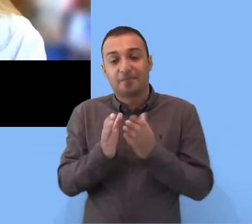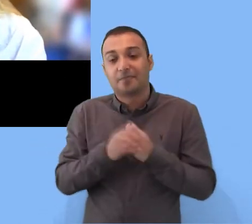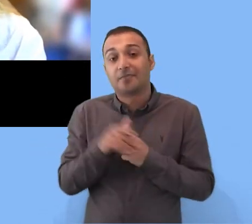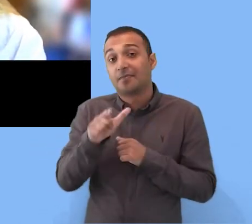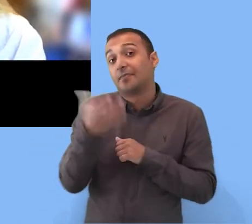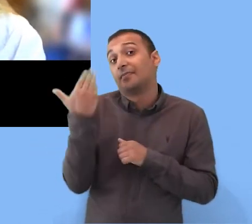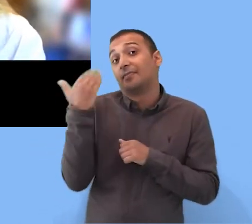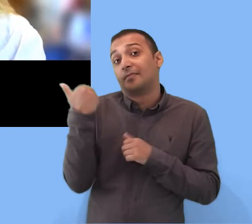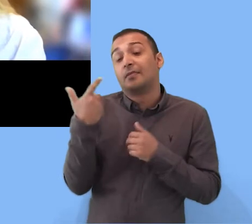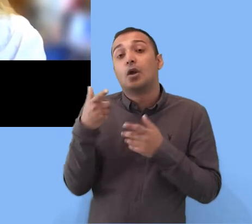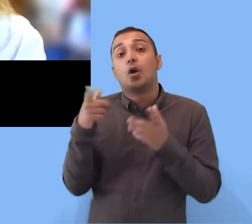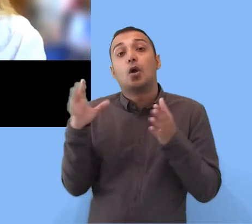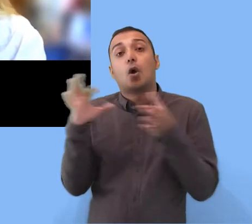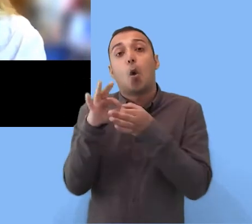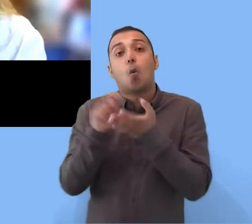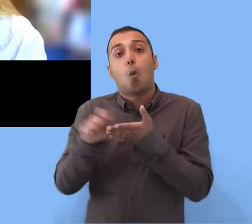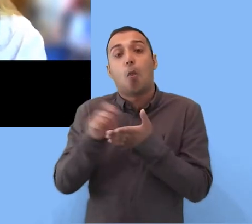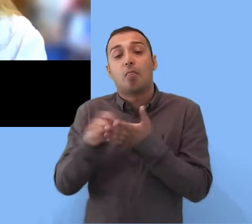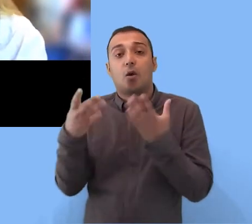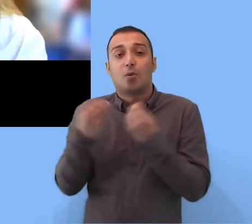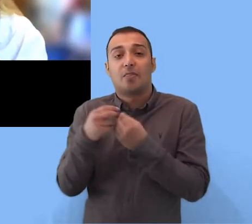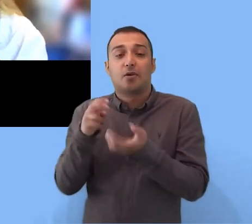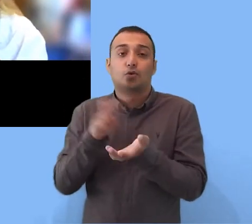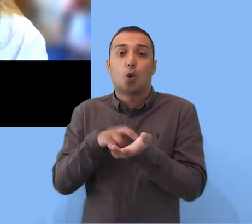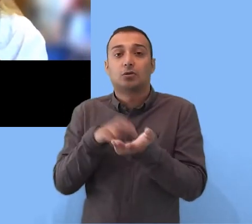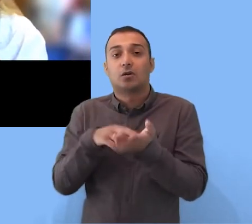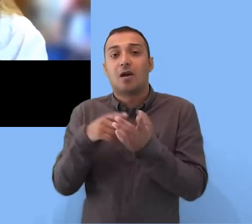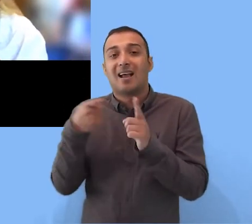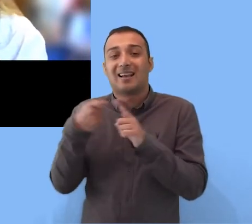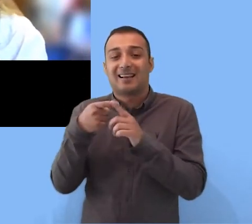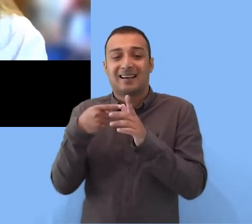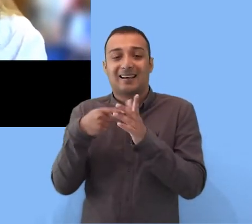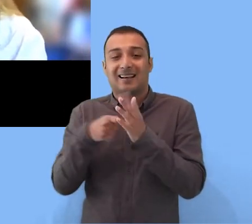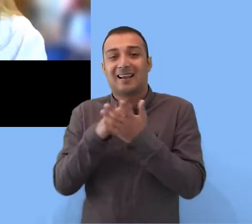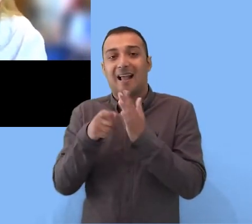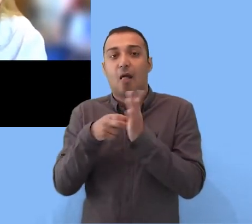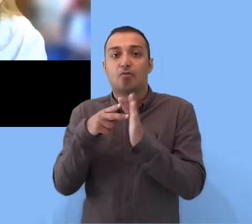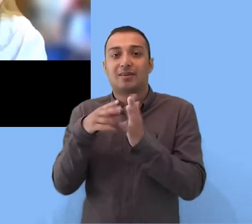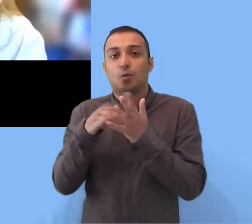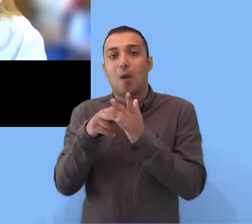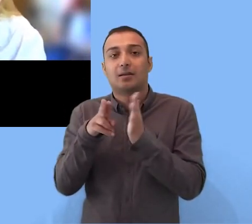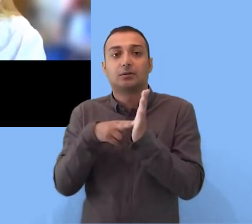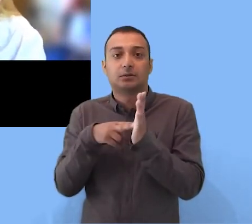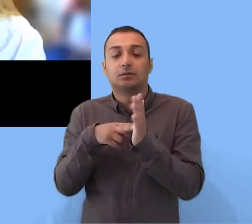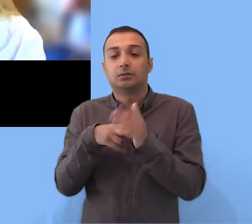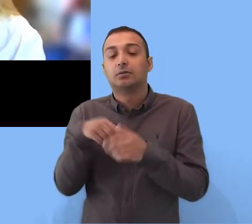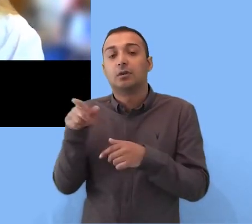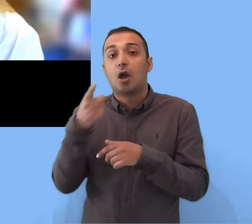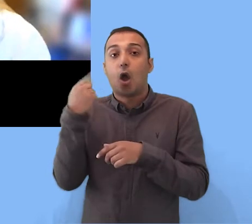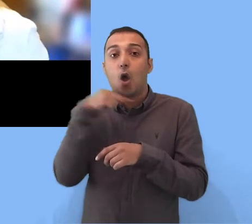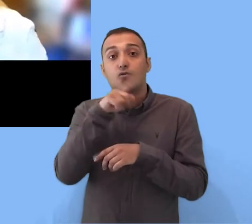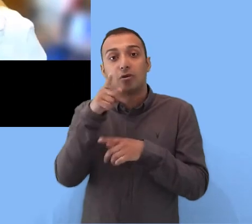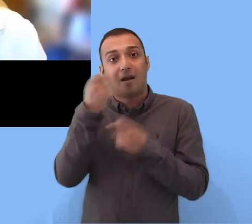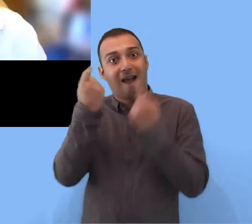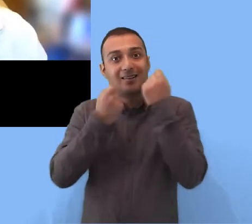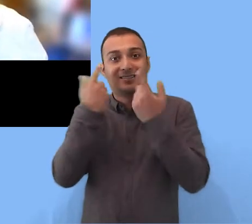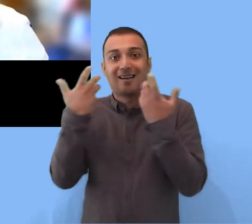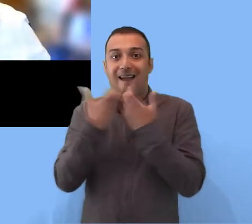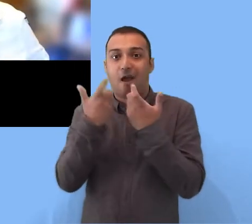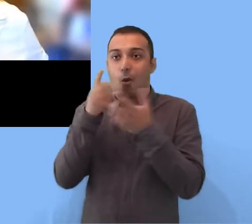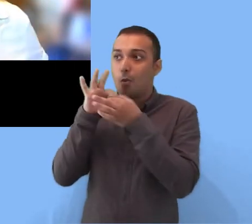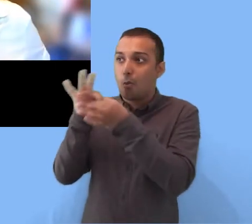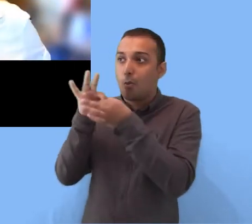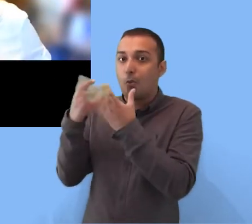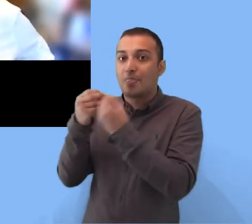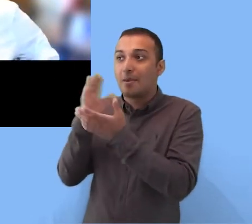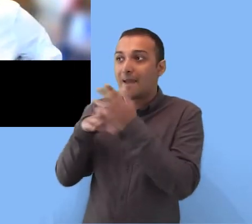with Dr. Catherine Weston and was the 100 Ideas for Secondary Teachers in Engaging Parents. And we've just seen a version of